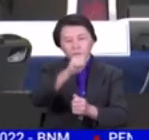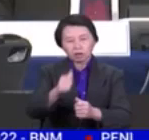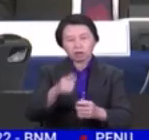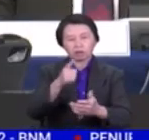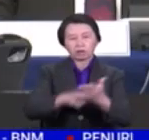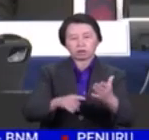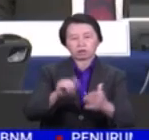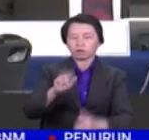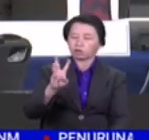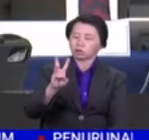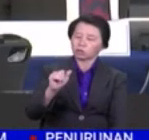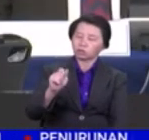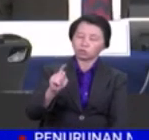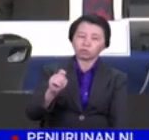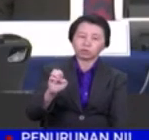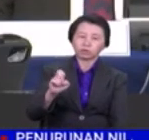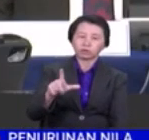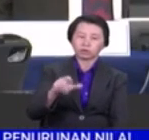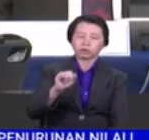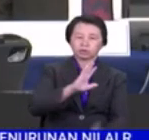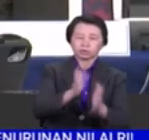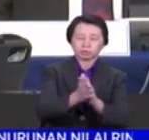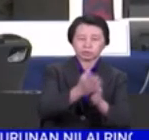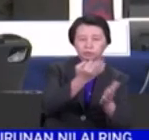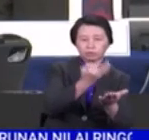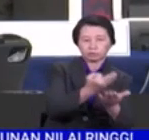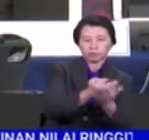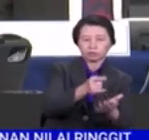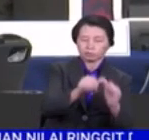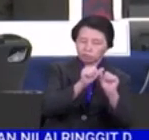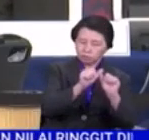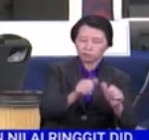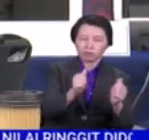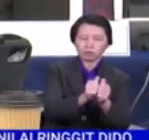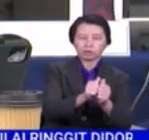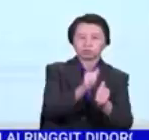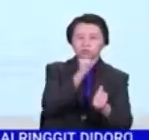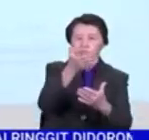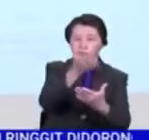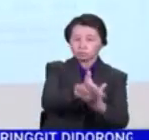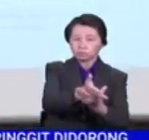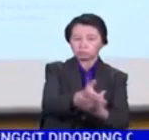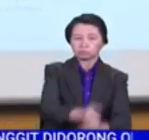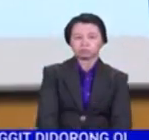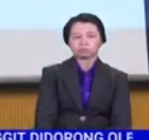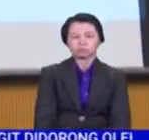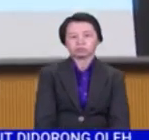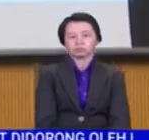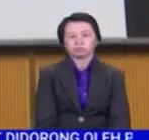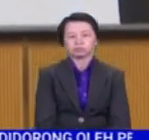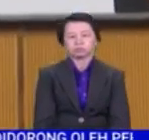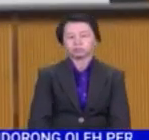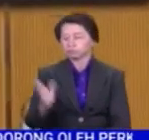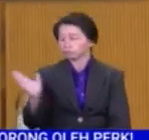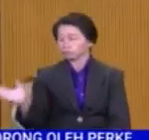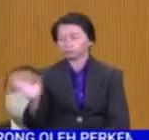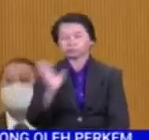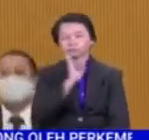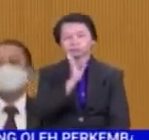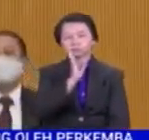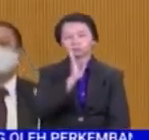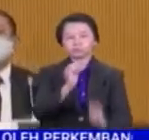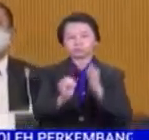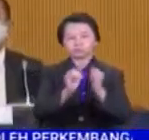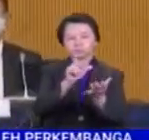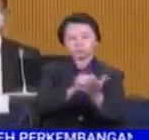excessive volatility so that financial intermediation remains uninterrupted. Beliau bercakap pada sidang